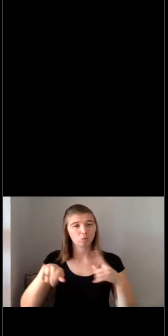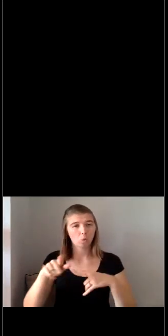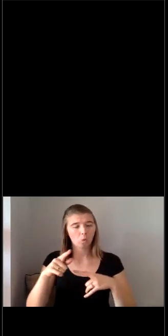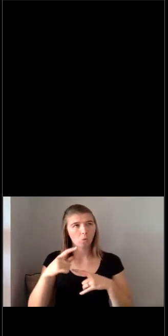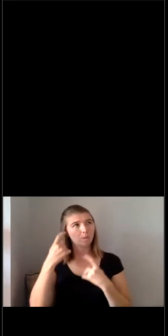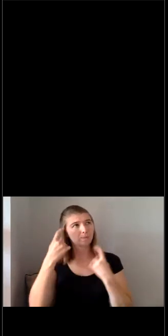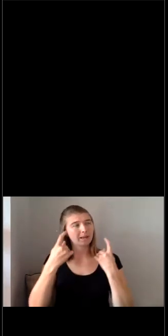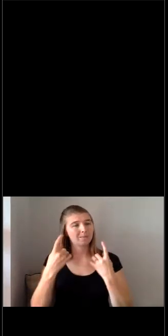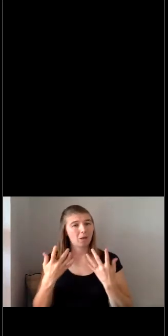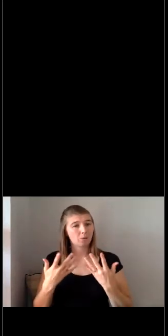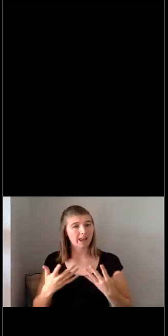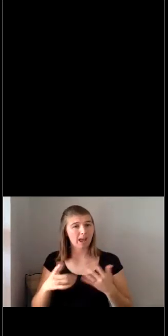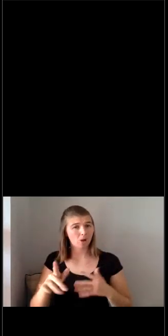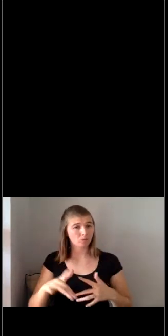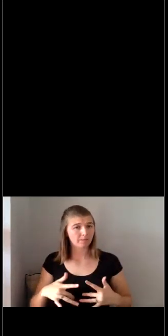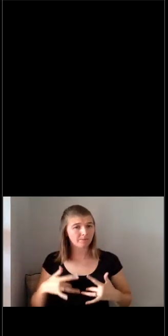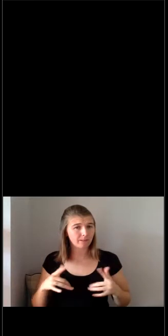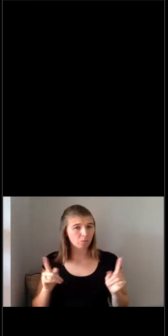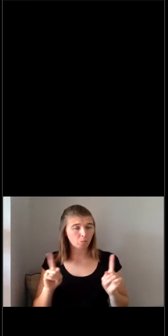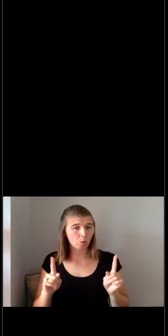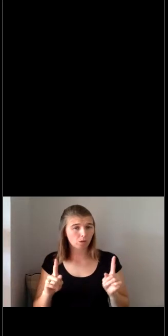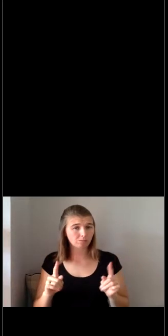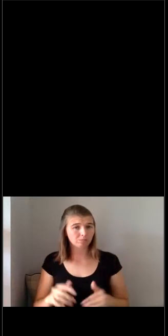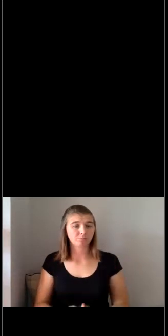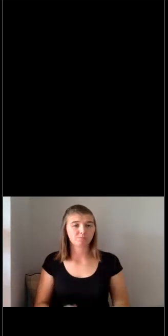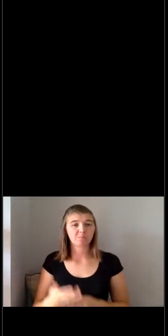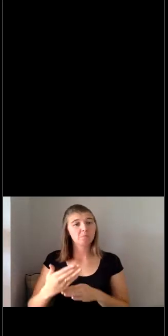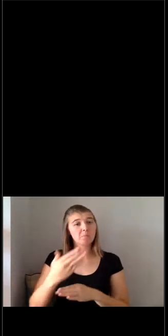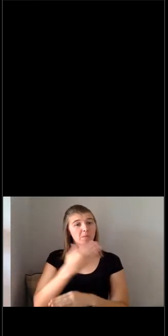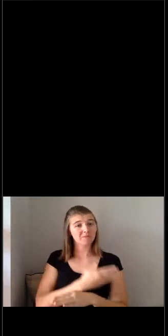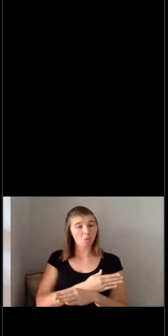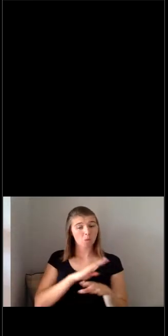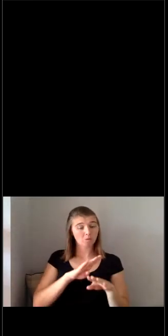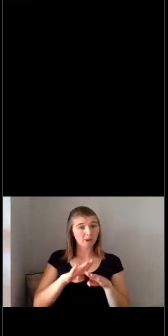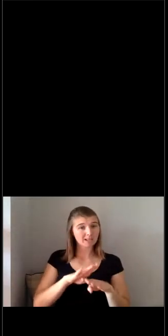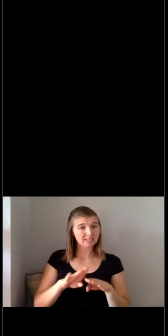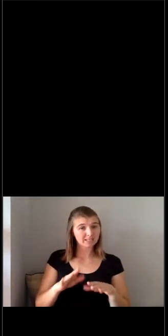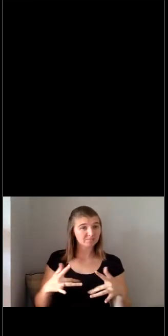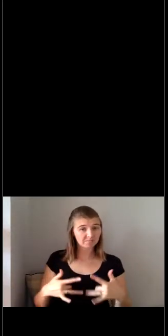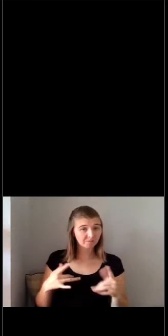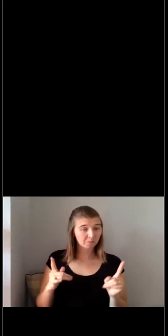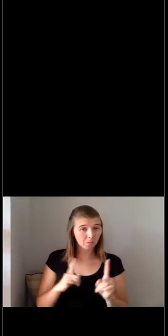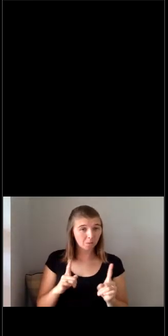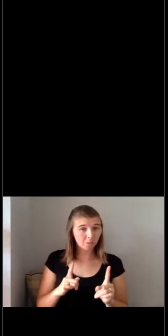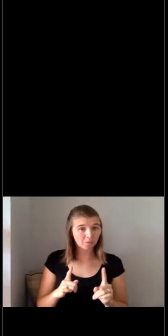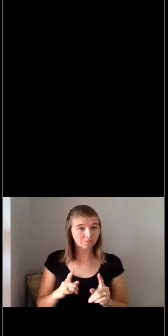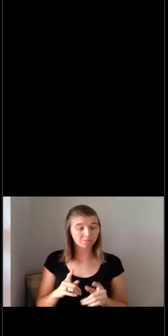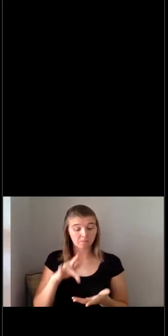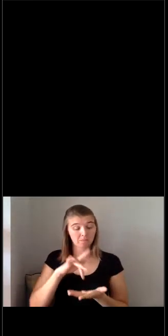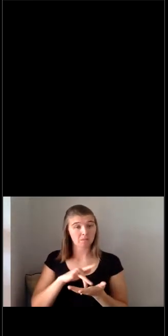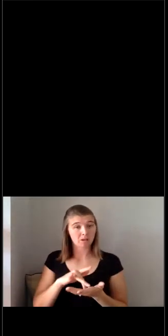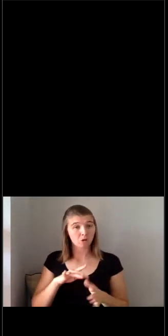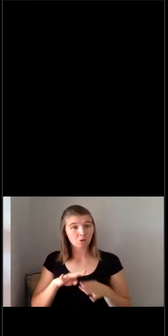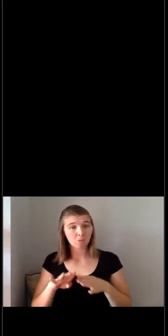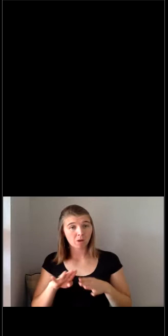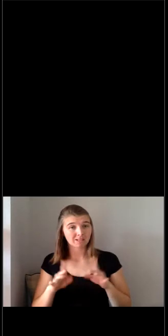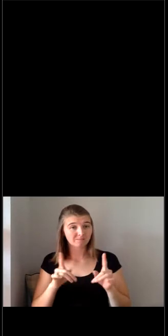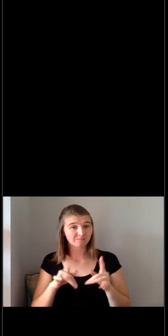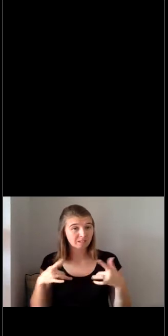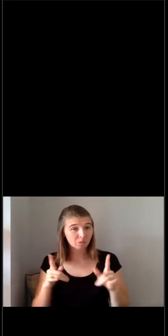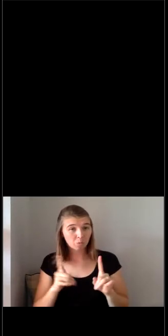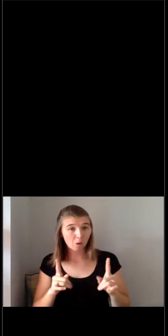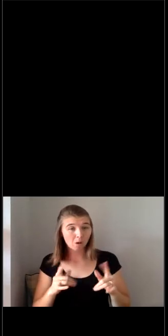noticed. How did you feel before we did the practice? How do you feel after the practice? You might have become or feel a little bit calmer, a bit